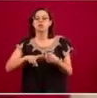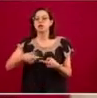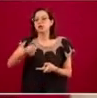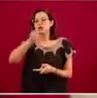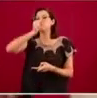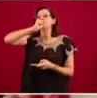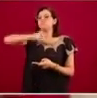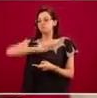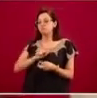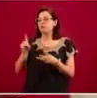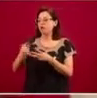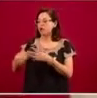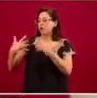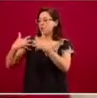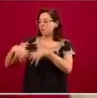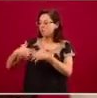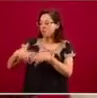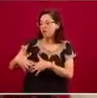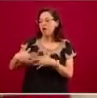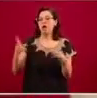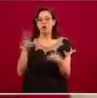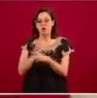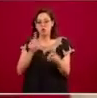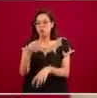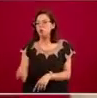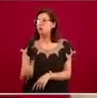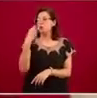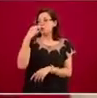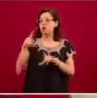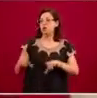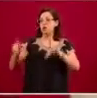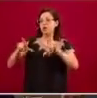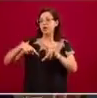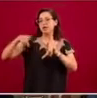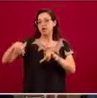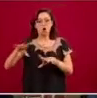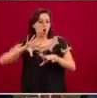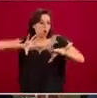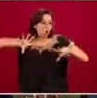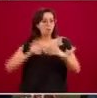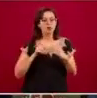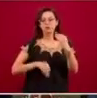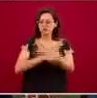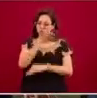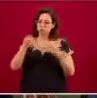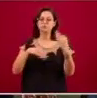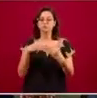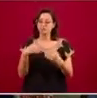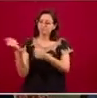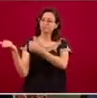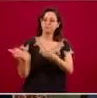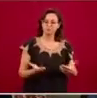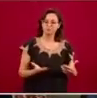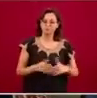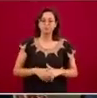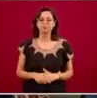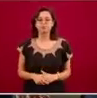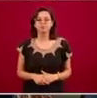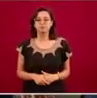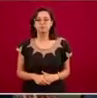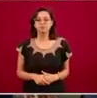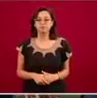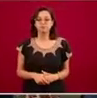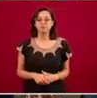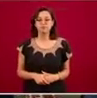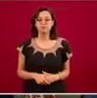haven't arrived yet, they have equipment for even for ventilators, for the